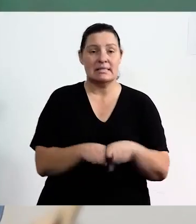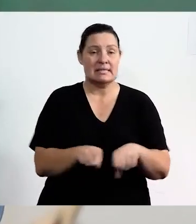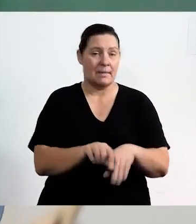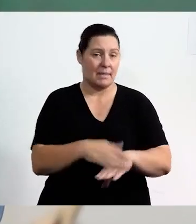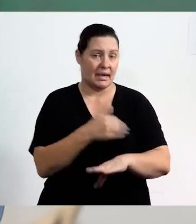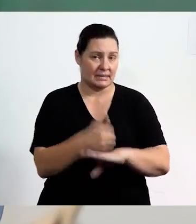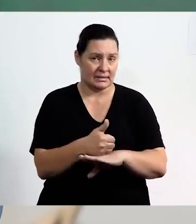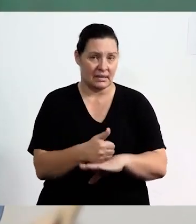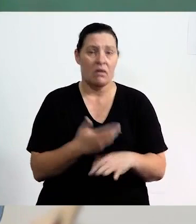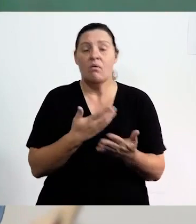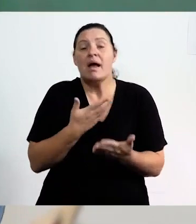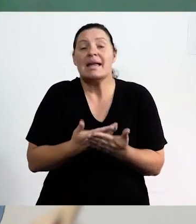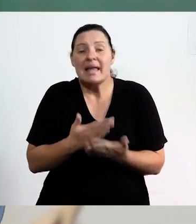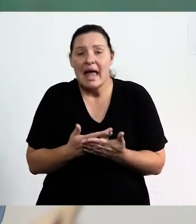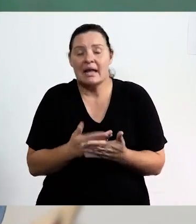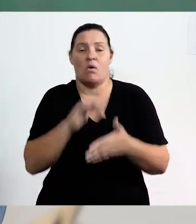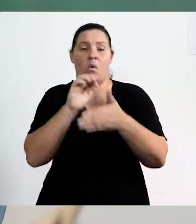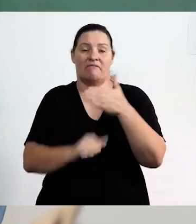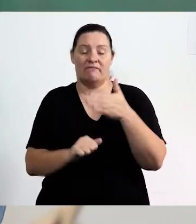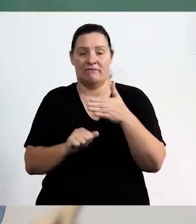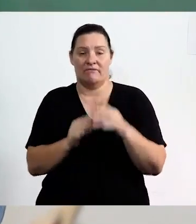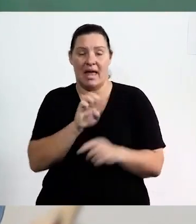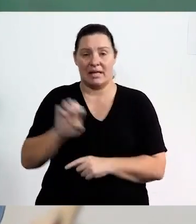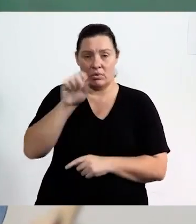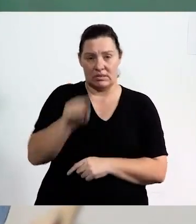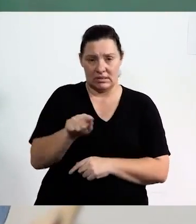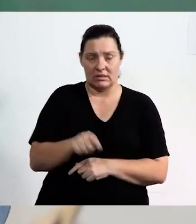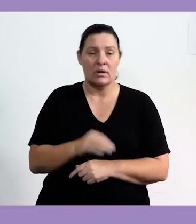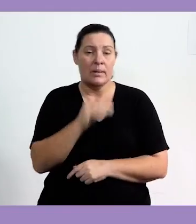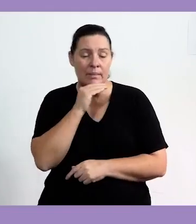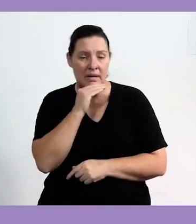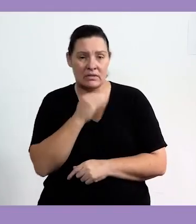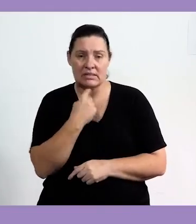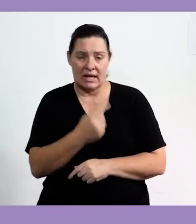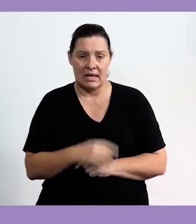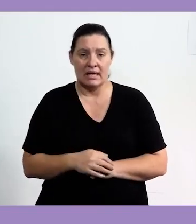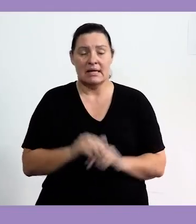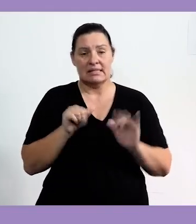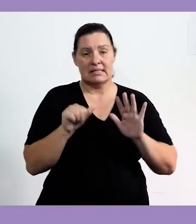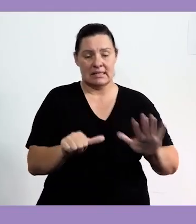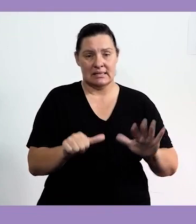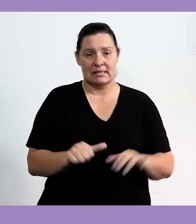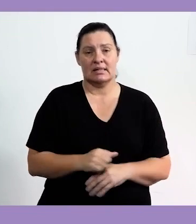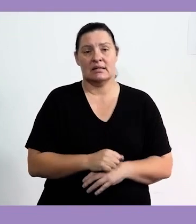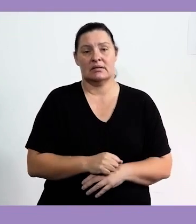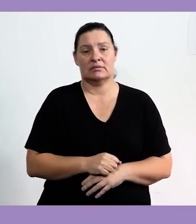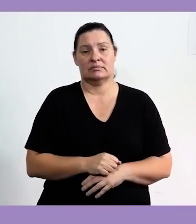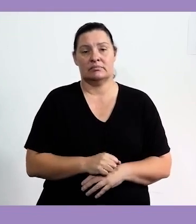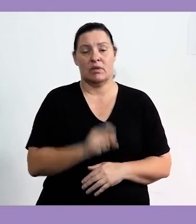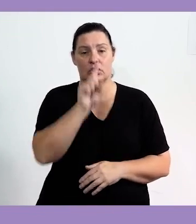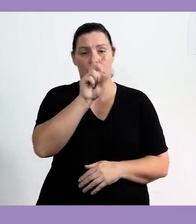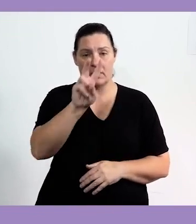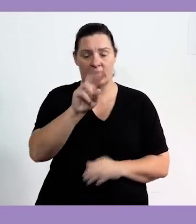powers of the same base, then we are going to subtract the exponents. So this means we are going to have 6 to